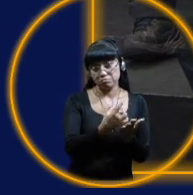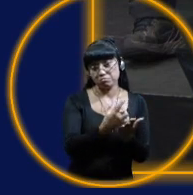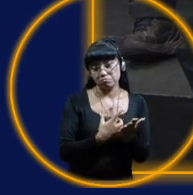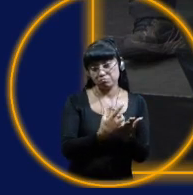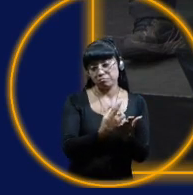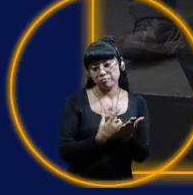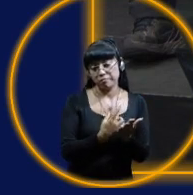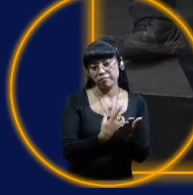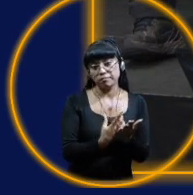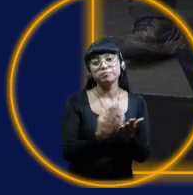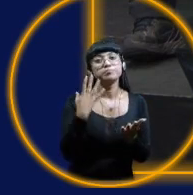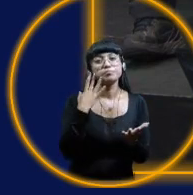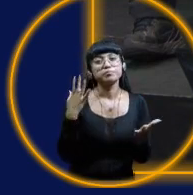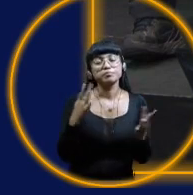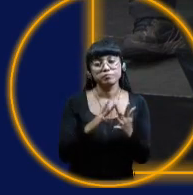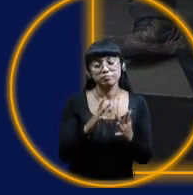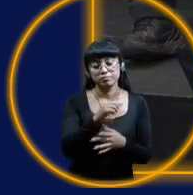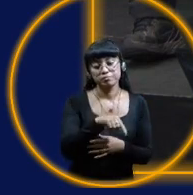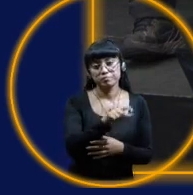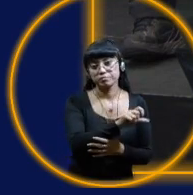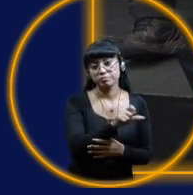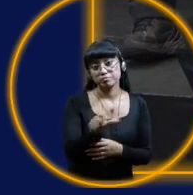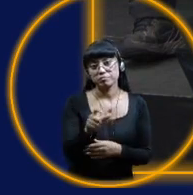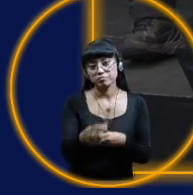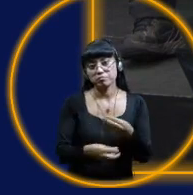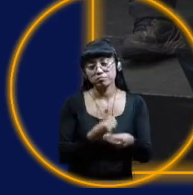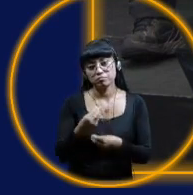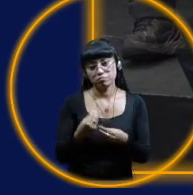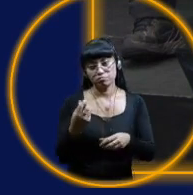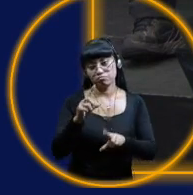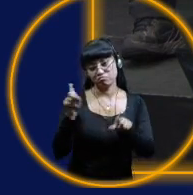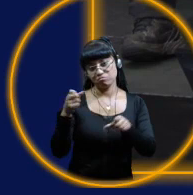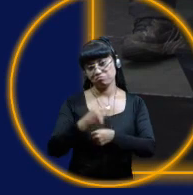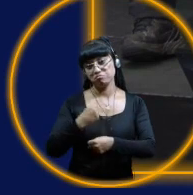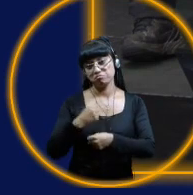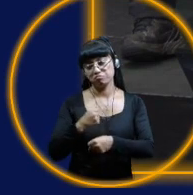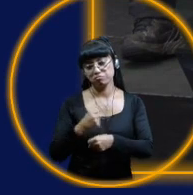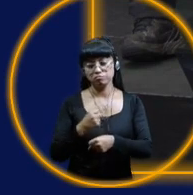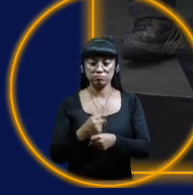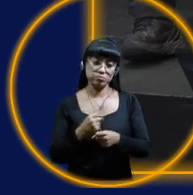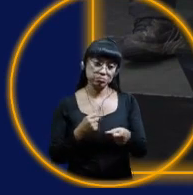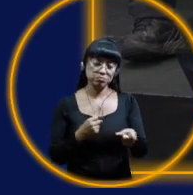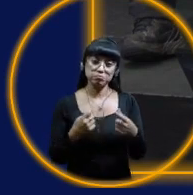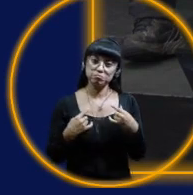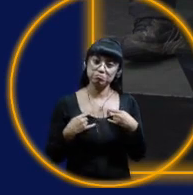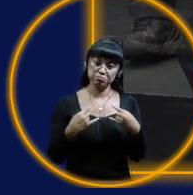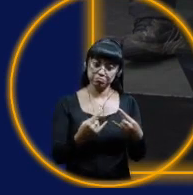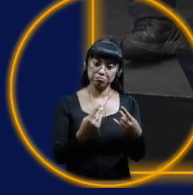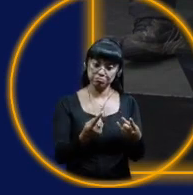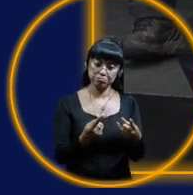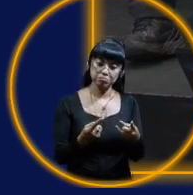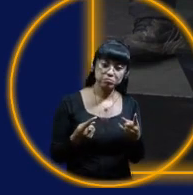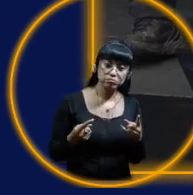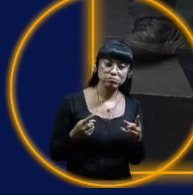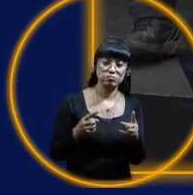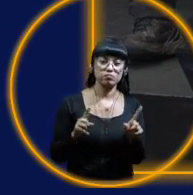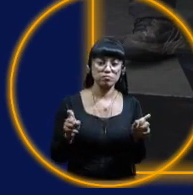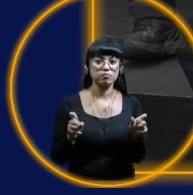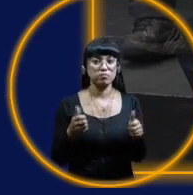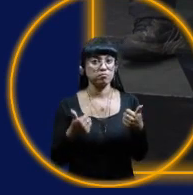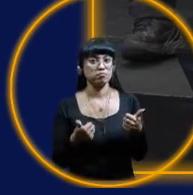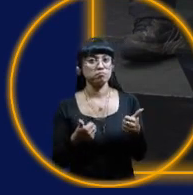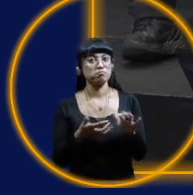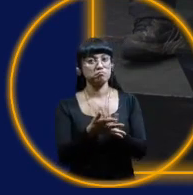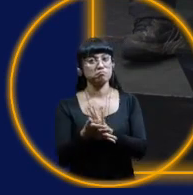people commenting on your work feel strongly about it, that means you're communicating it well. The